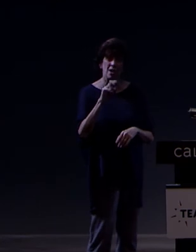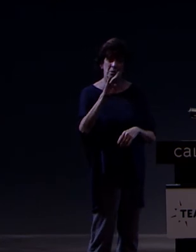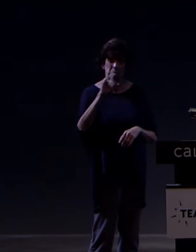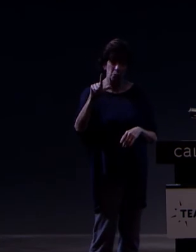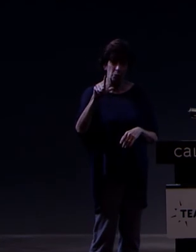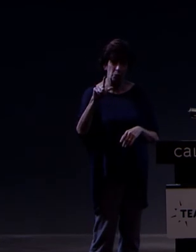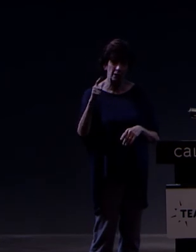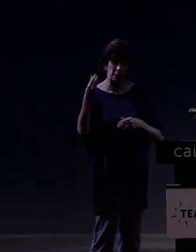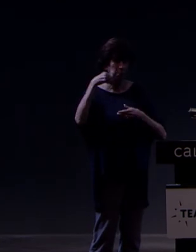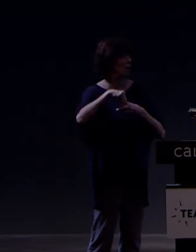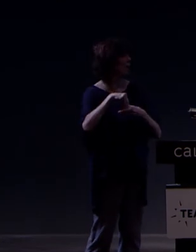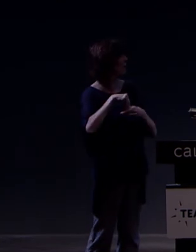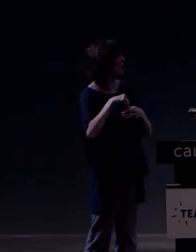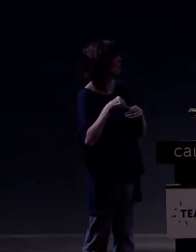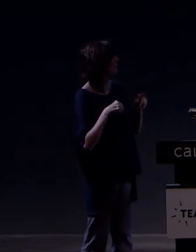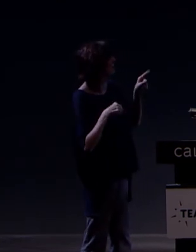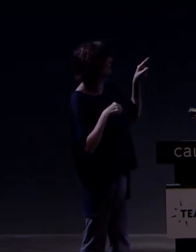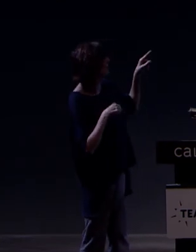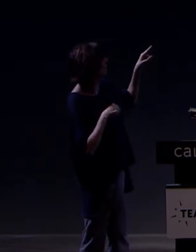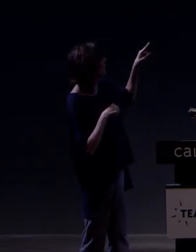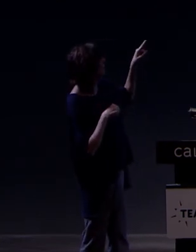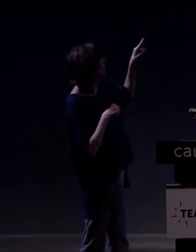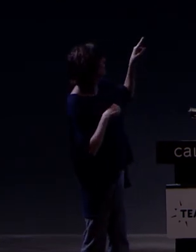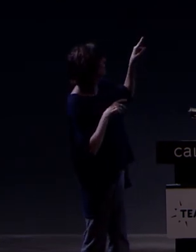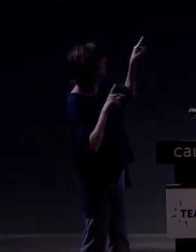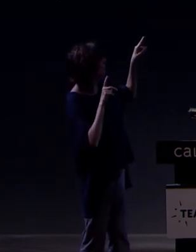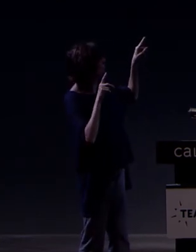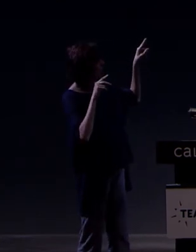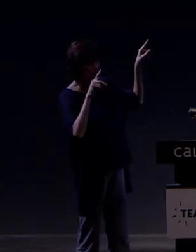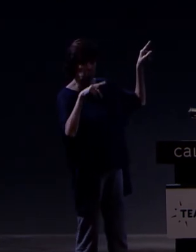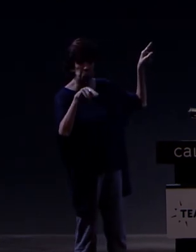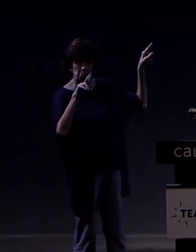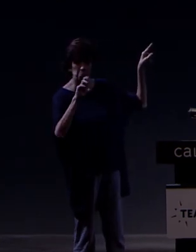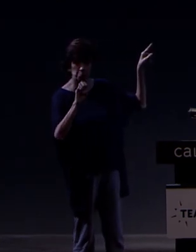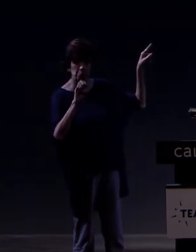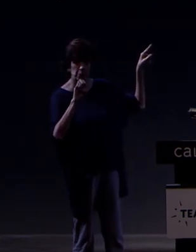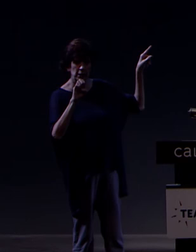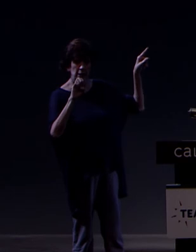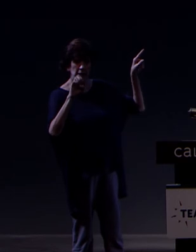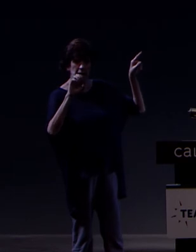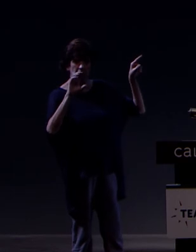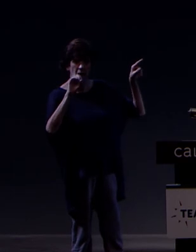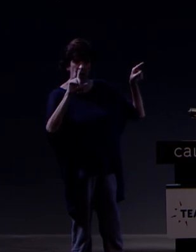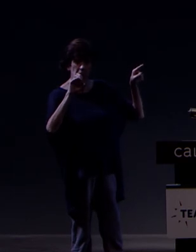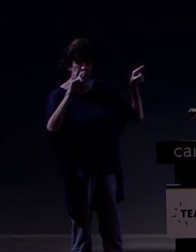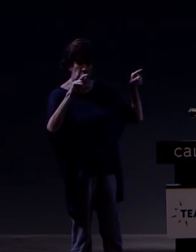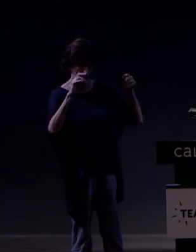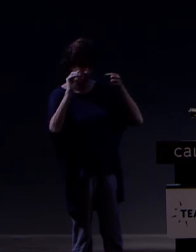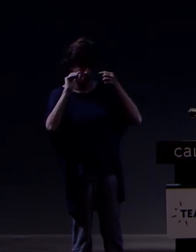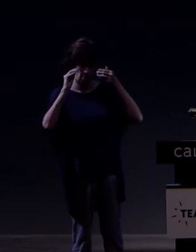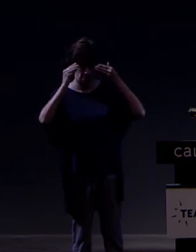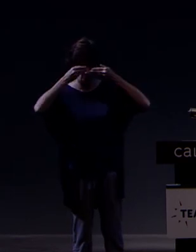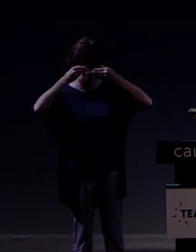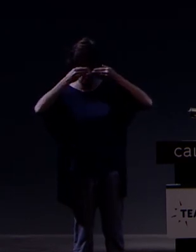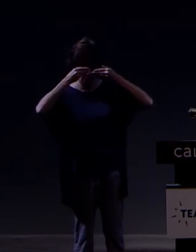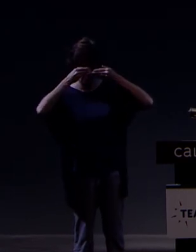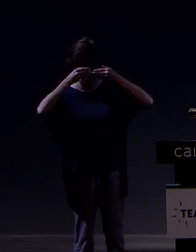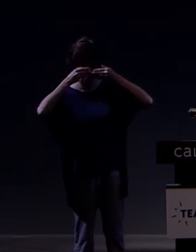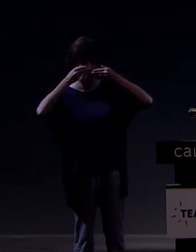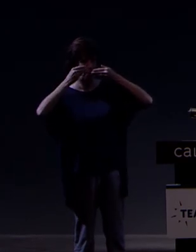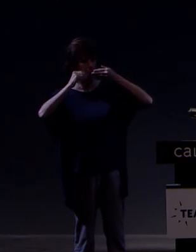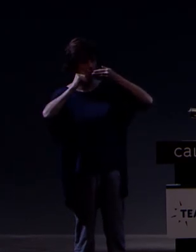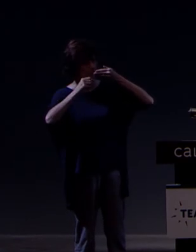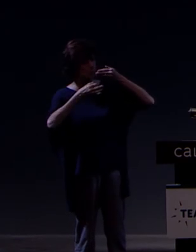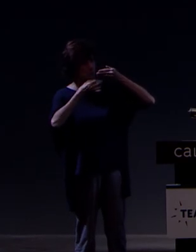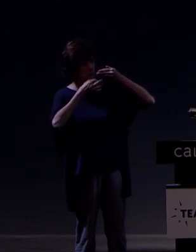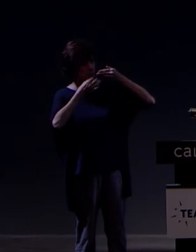that currently is preocular, you know, all of the things we do, even the VR stuff, they go in front of our eyes, but it's really not very